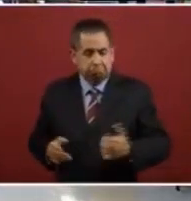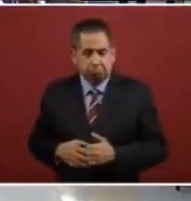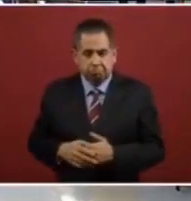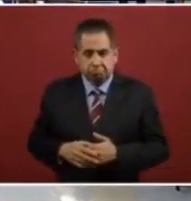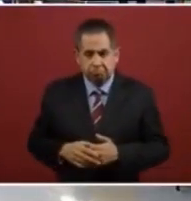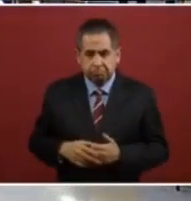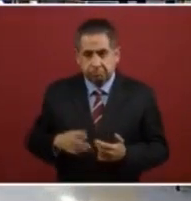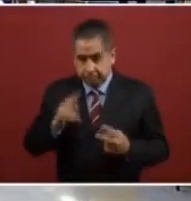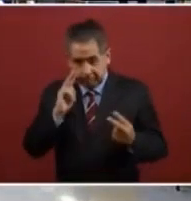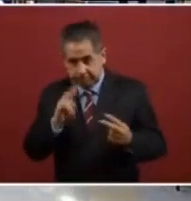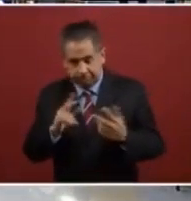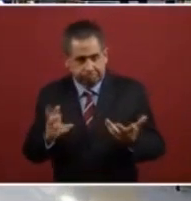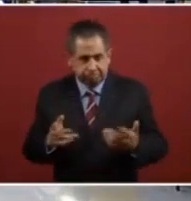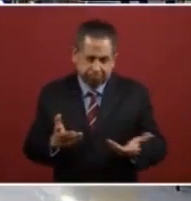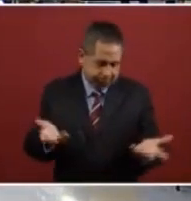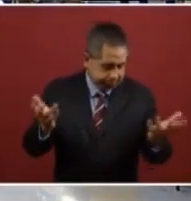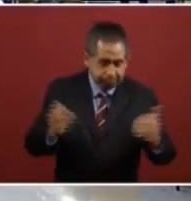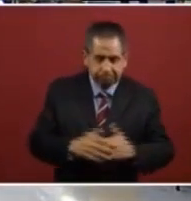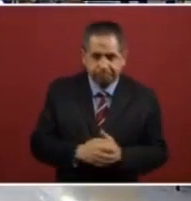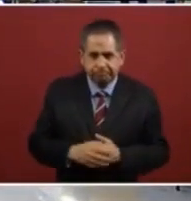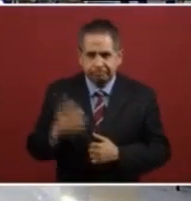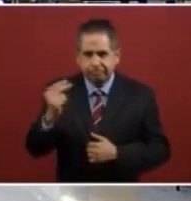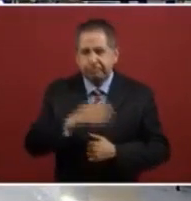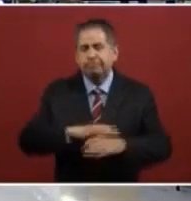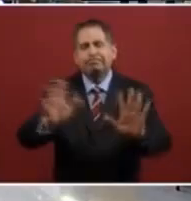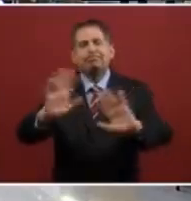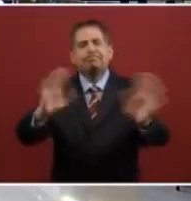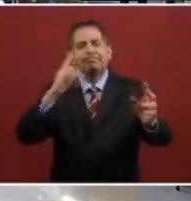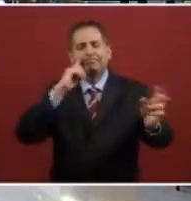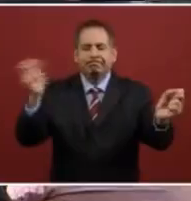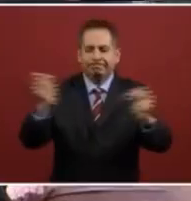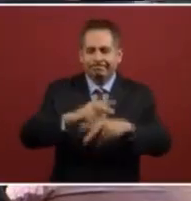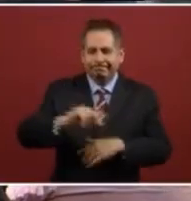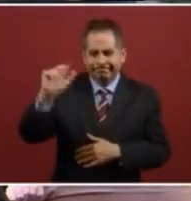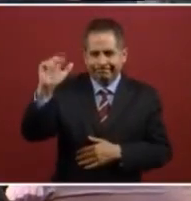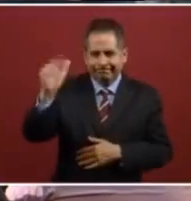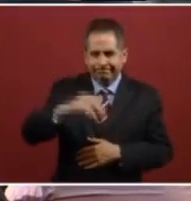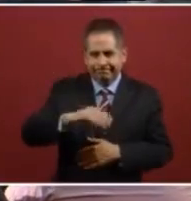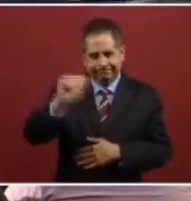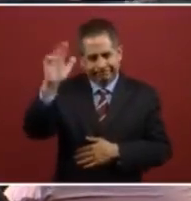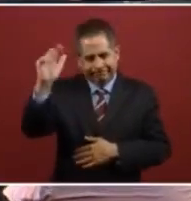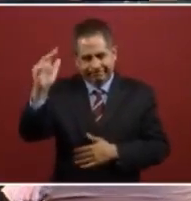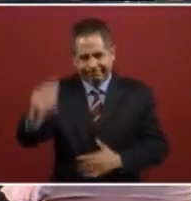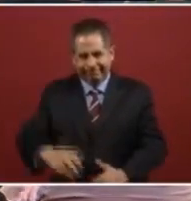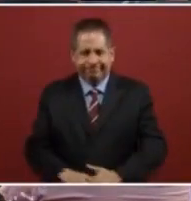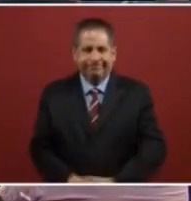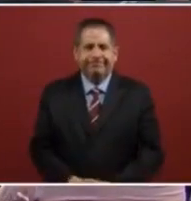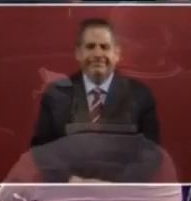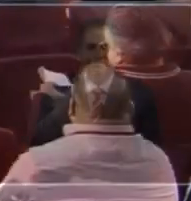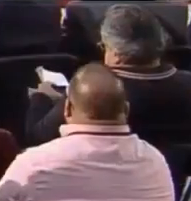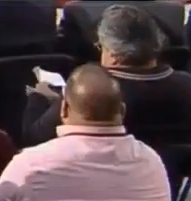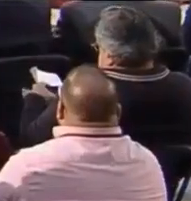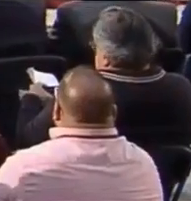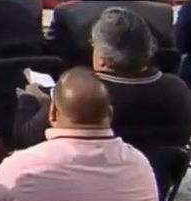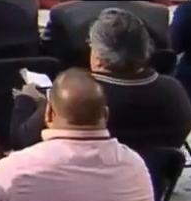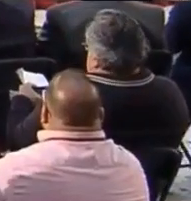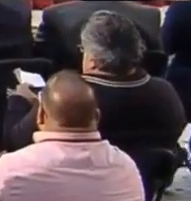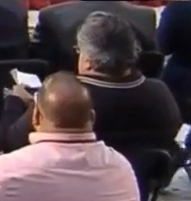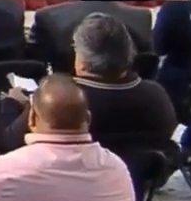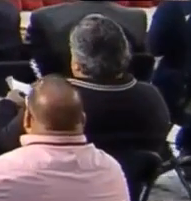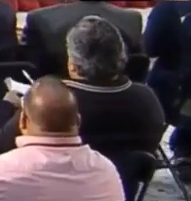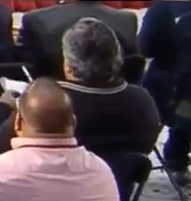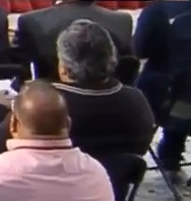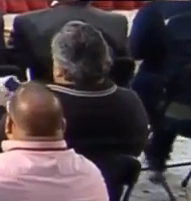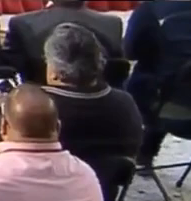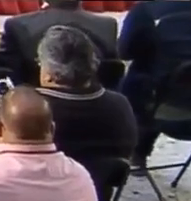ver, Let's see. Tell me. bueno, ahí nos Okay, no. vemos. It says, Dios, okay, adiós. goodbye. Wow.